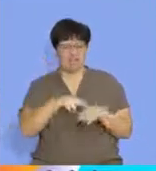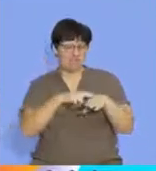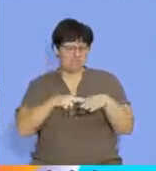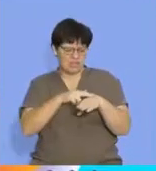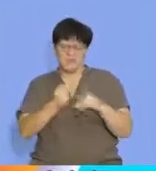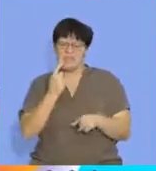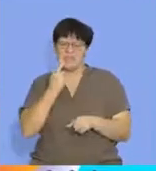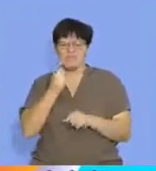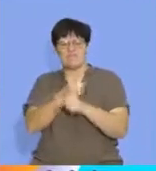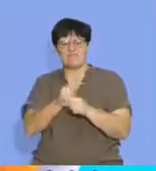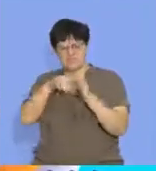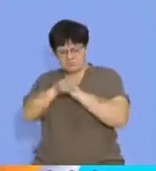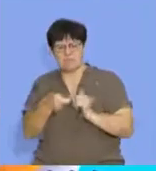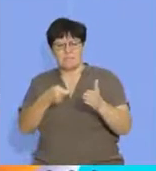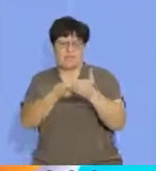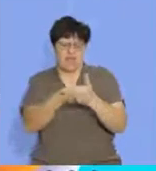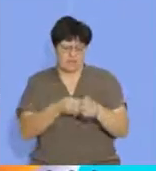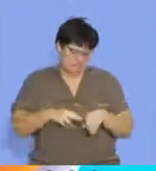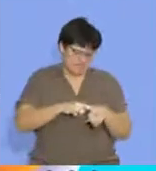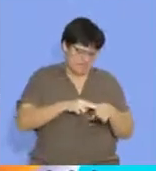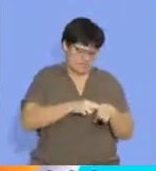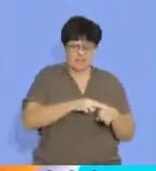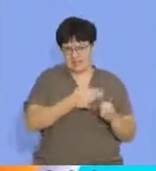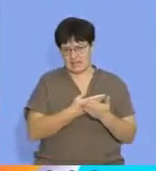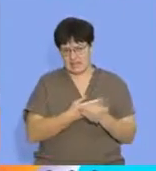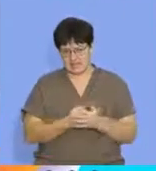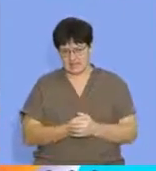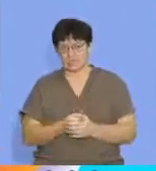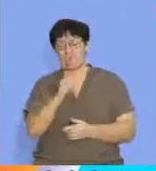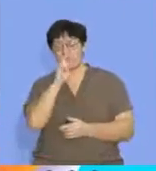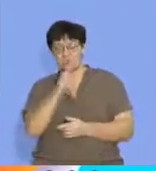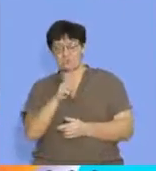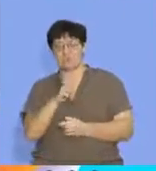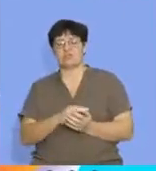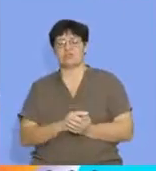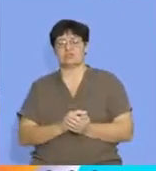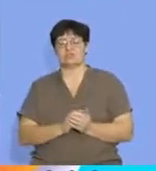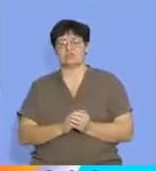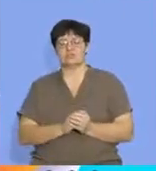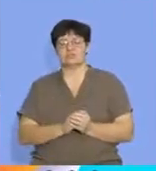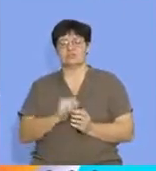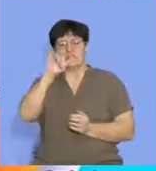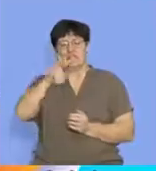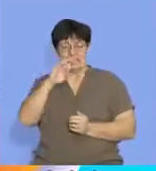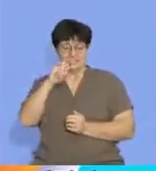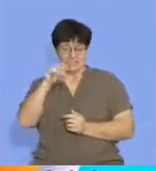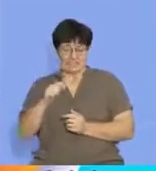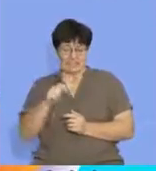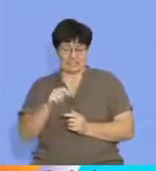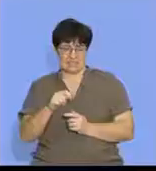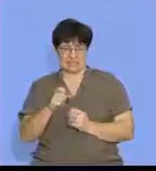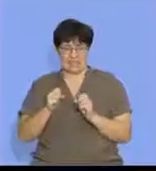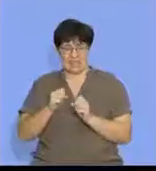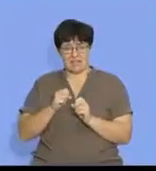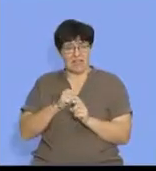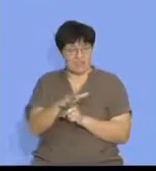easy to obtain and then to cure. What we looked at thrush. which was a yeast infection, right? We